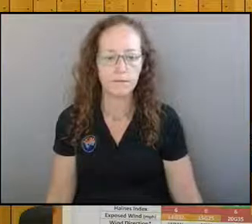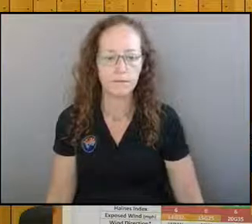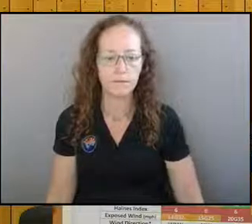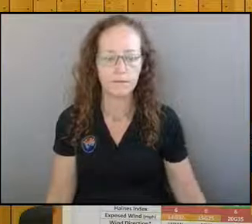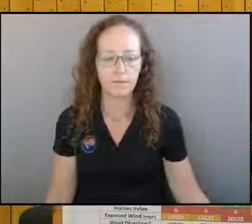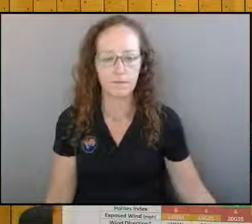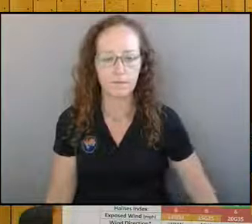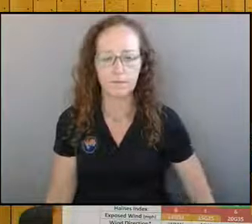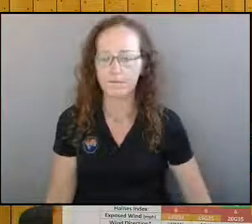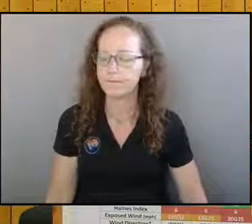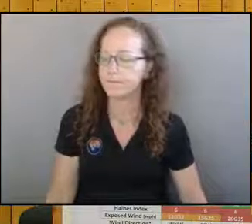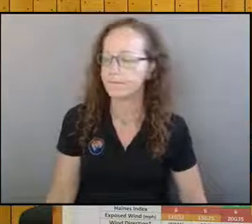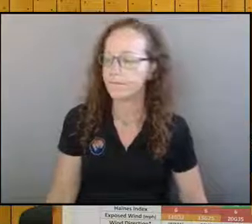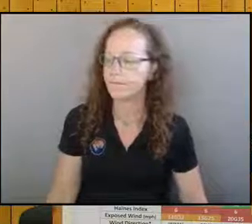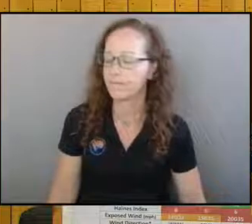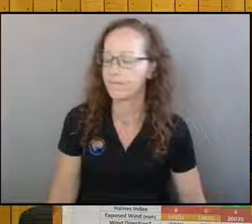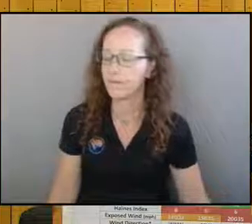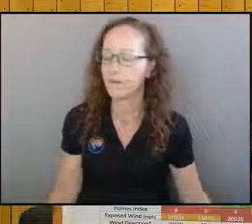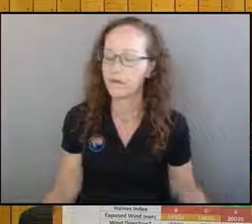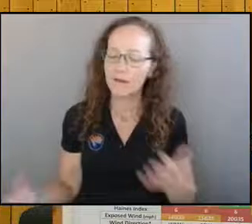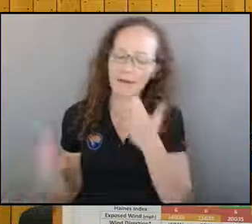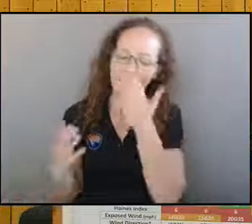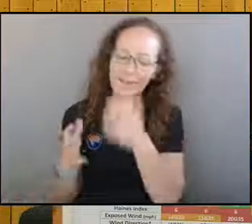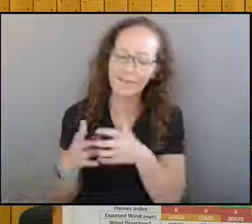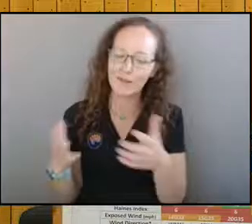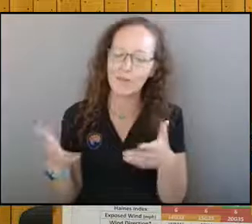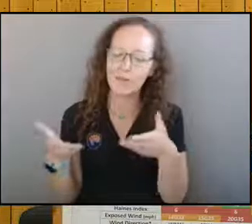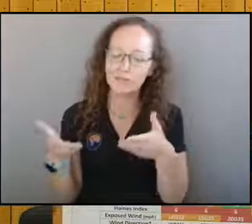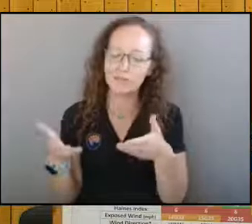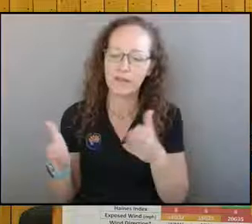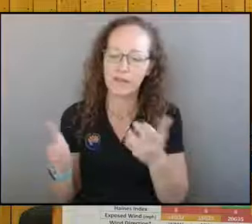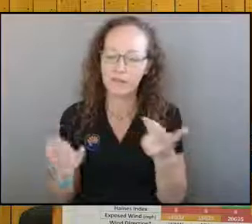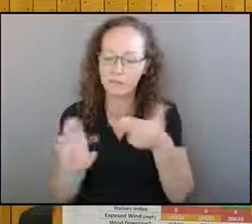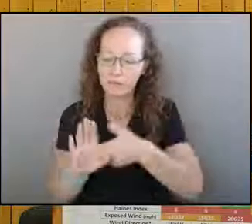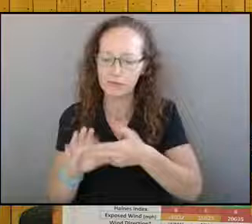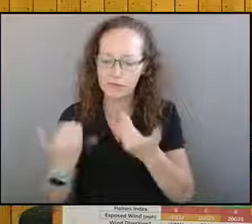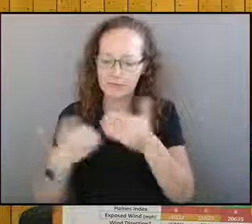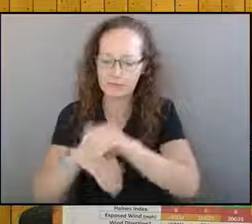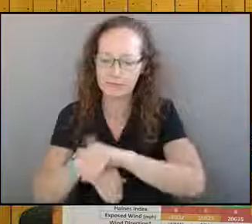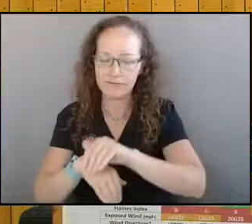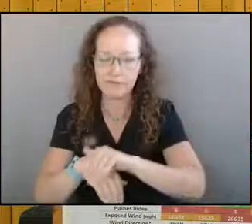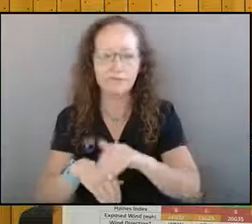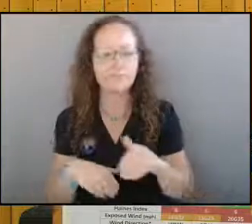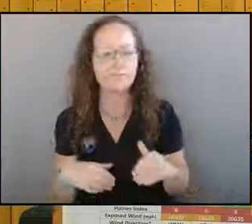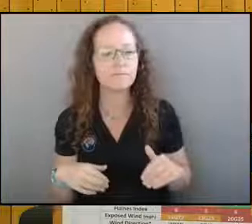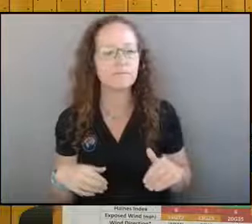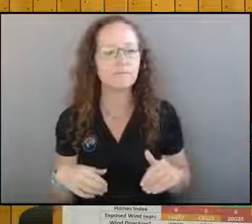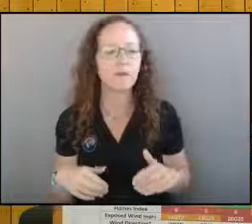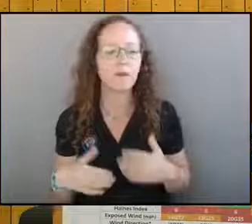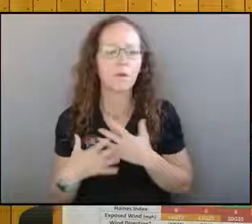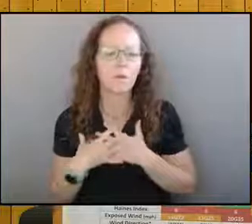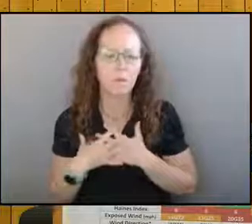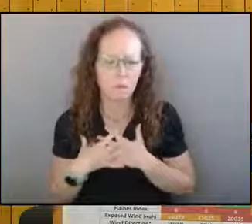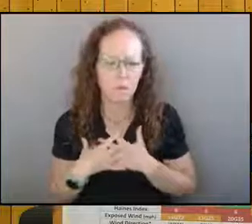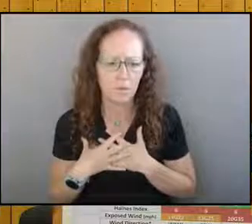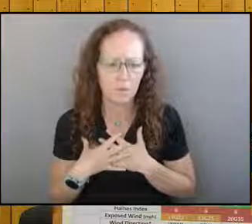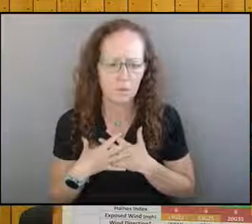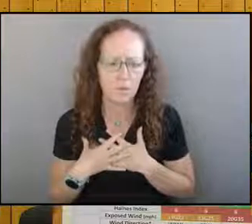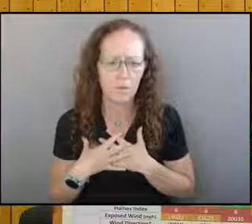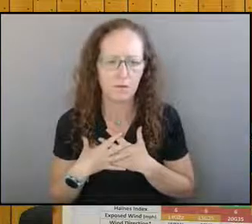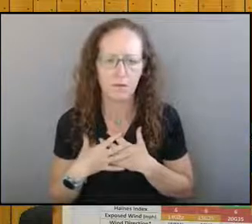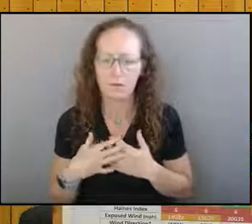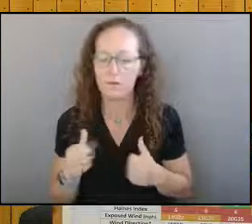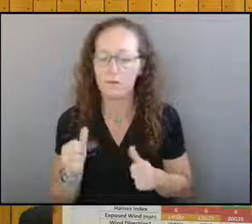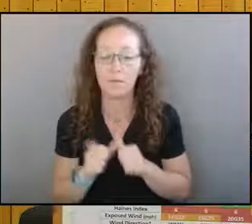Celeste, thank you so much for arranging for me to be here this evening. I want to, from the bottom of our hearts and the majority of our people,